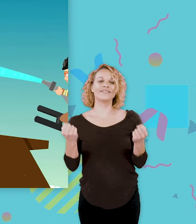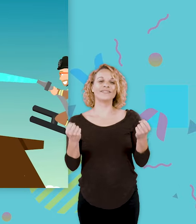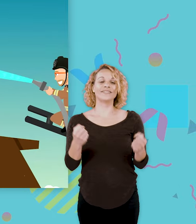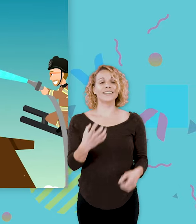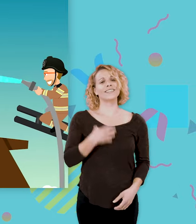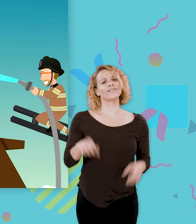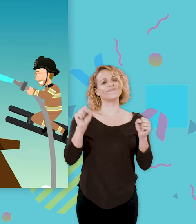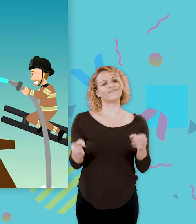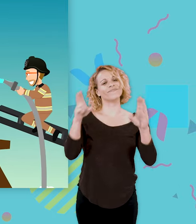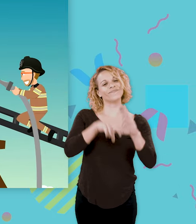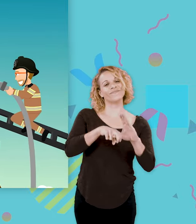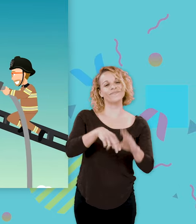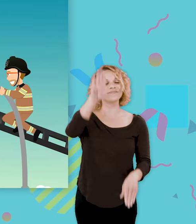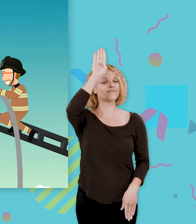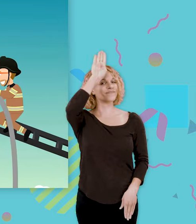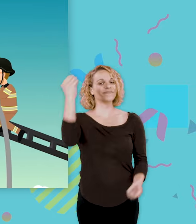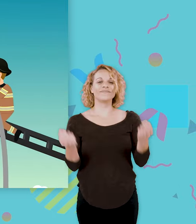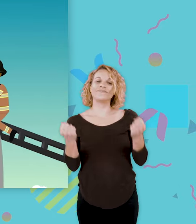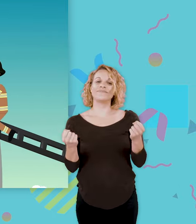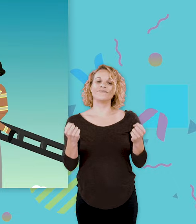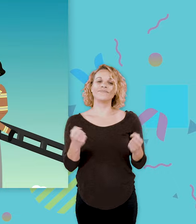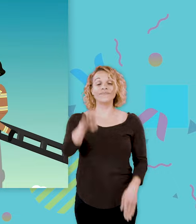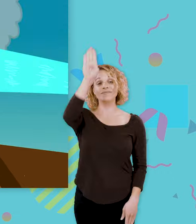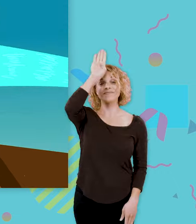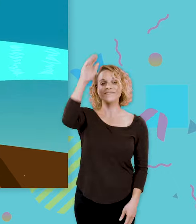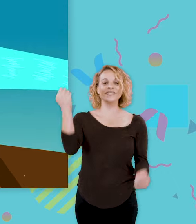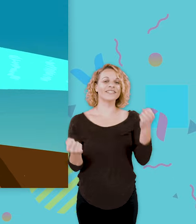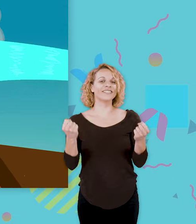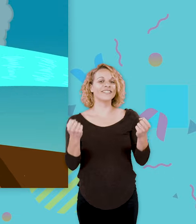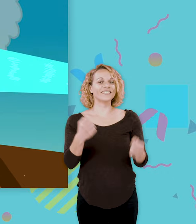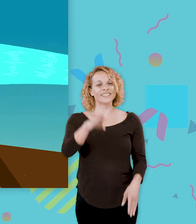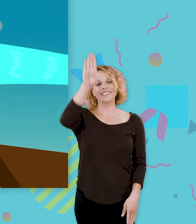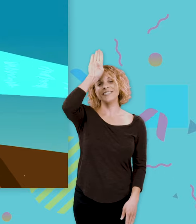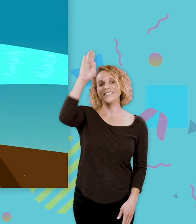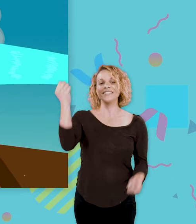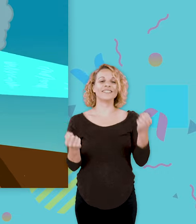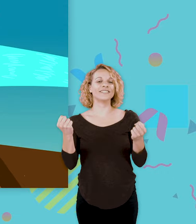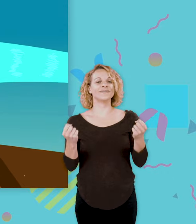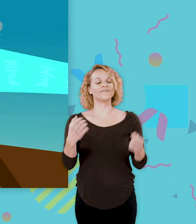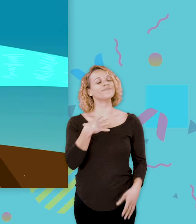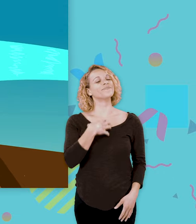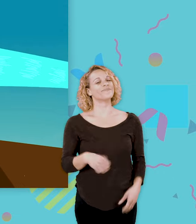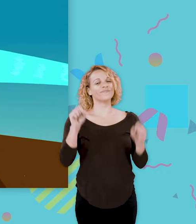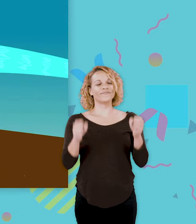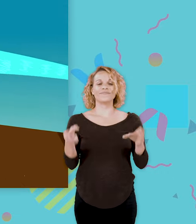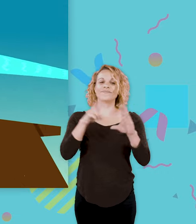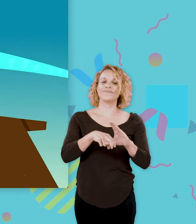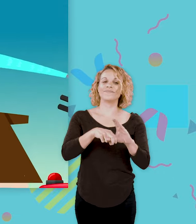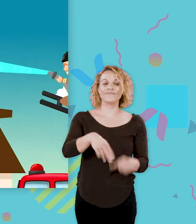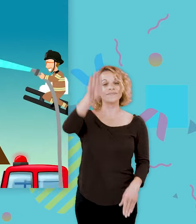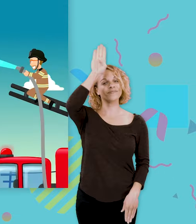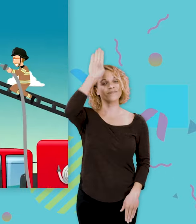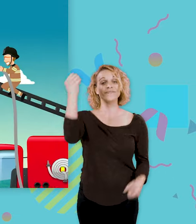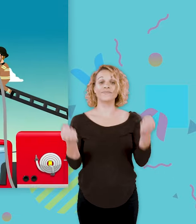Fire truck, I wish I could ride a fire truck. Fire truck, oh fire truck, I wish I